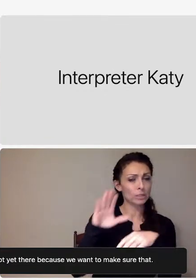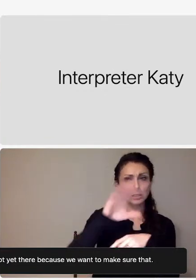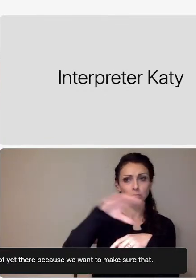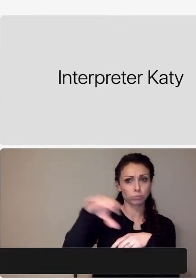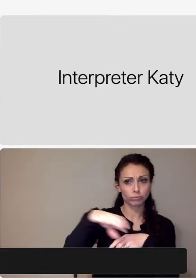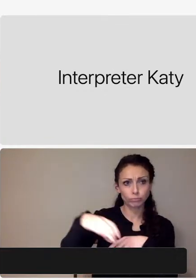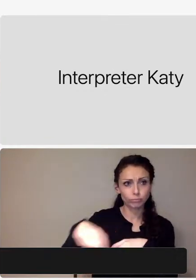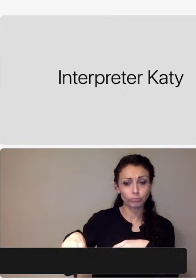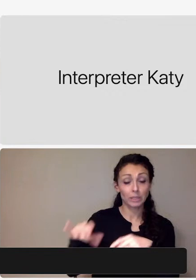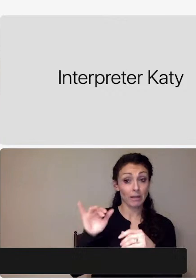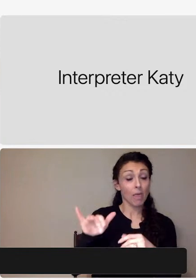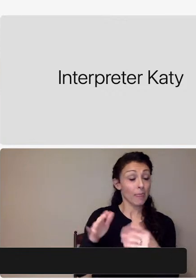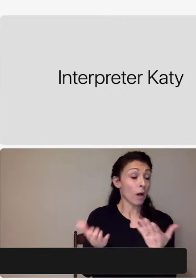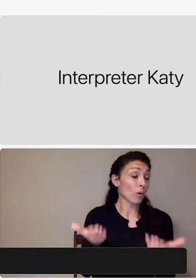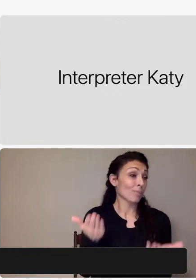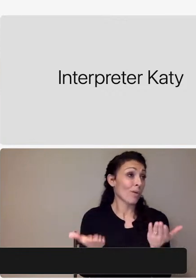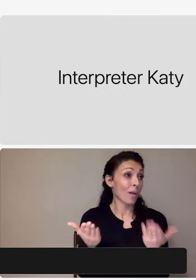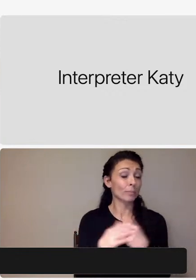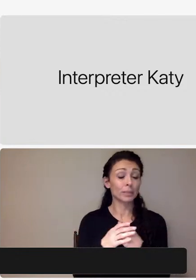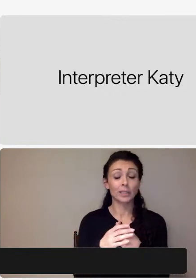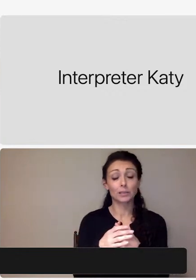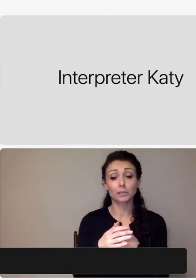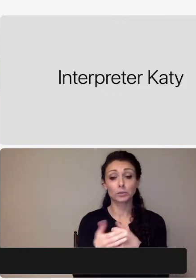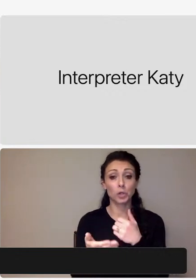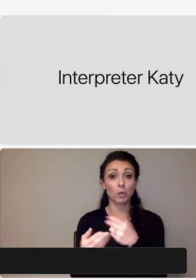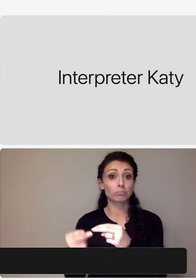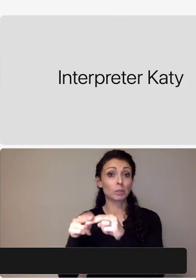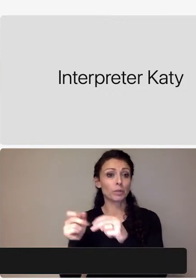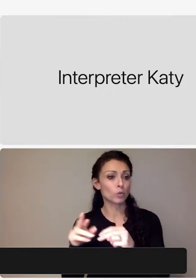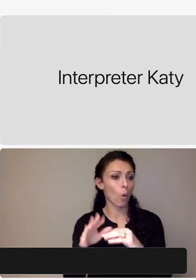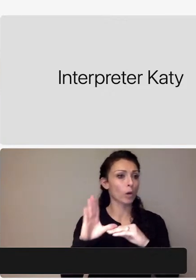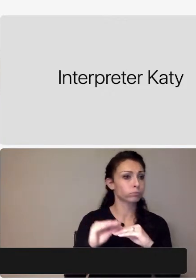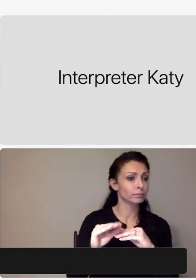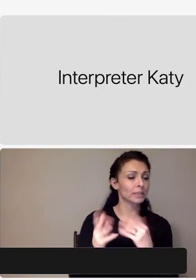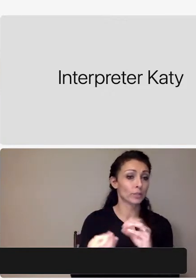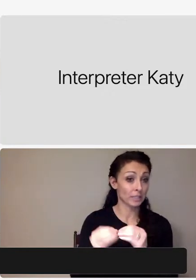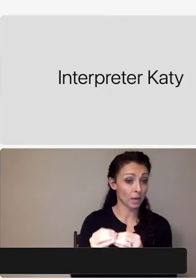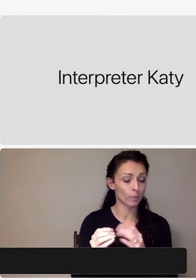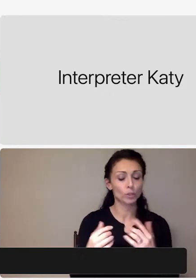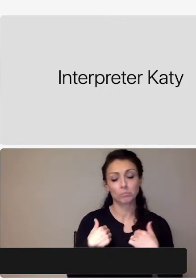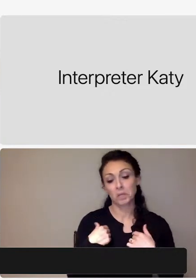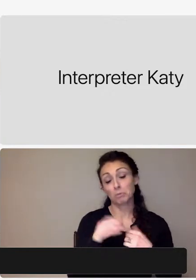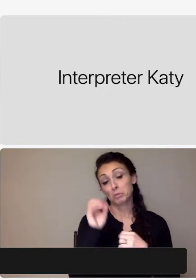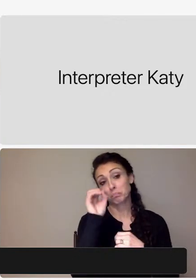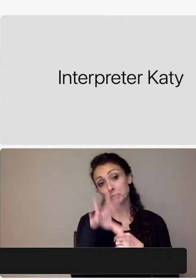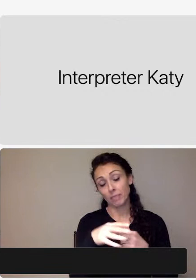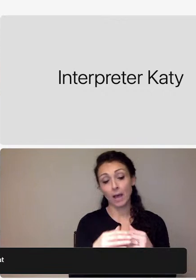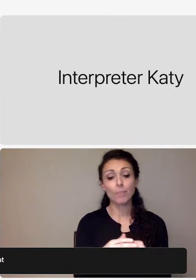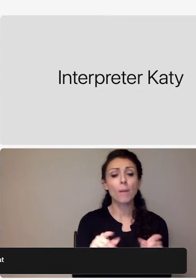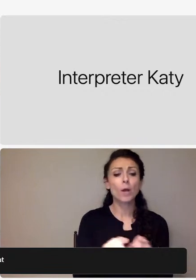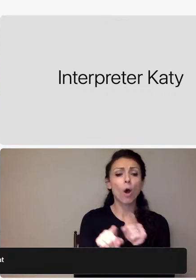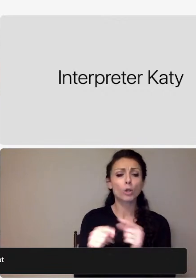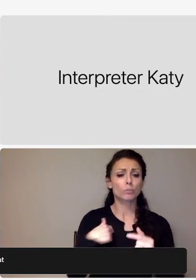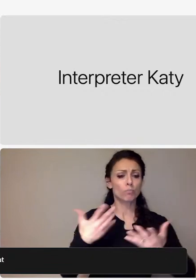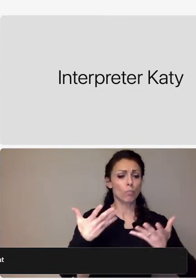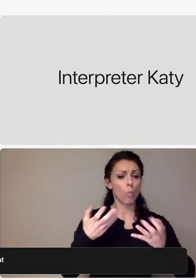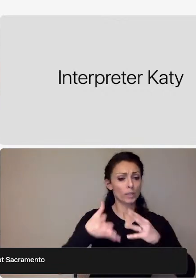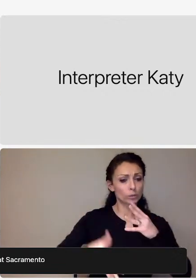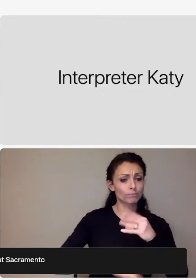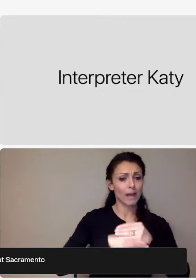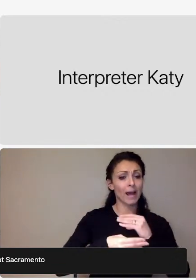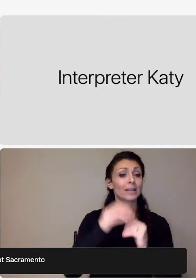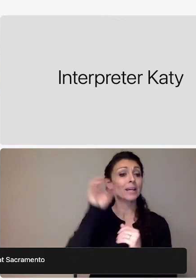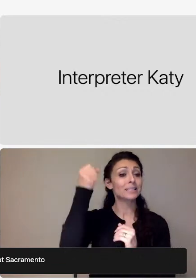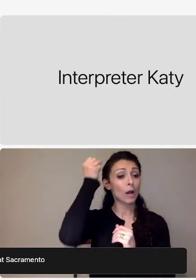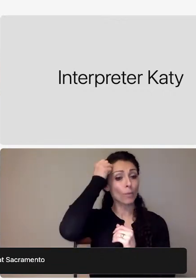offset some of the decrease and uh so i'll just say that also i'll just add that uh sacramento uh there is